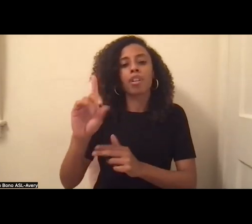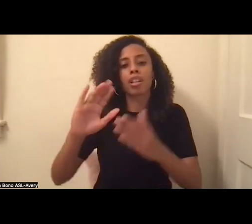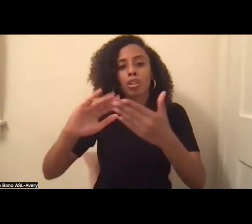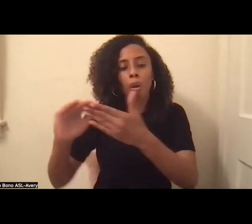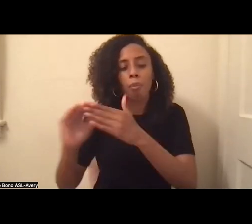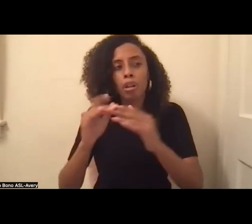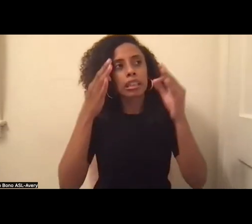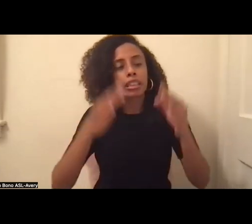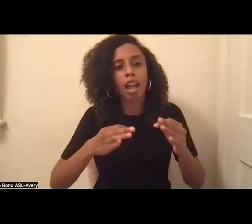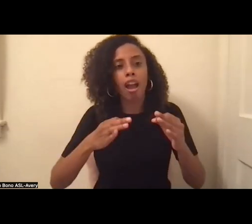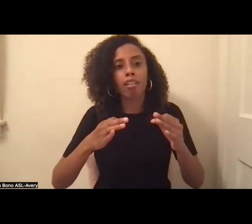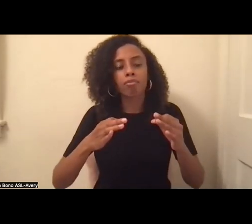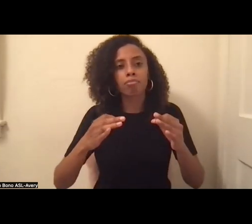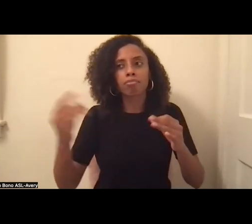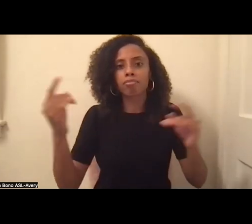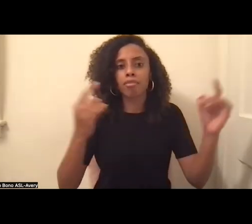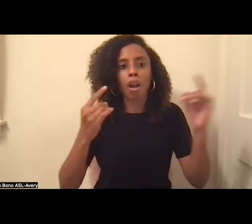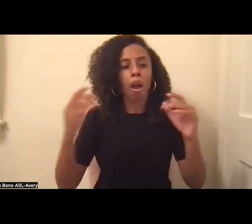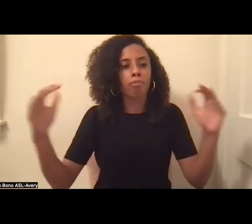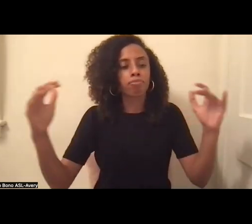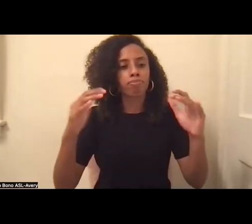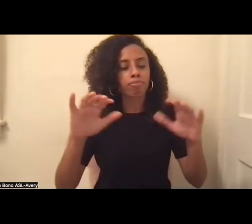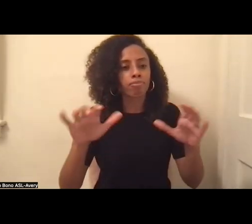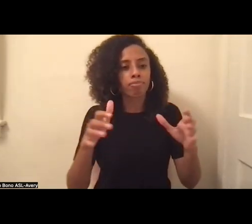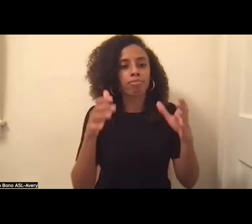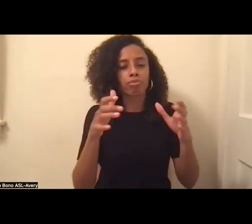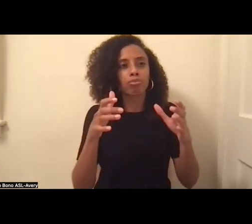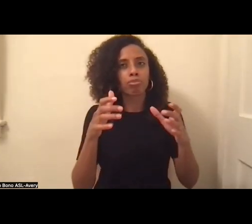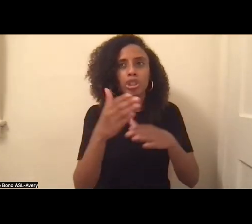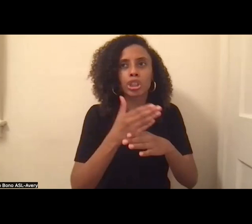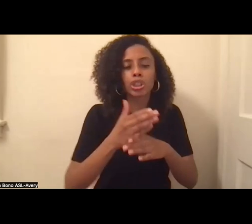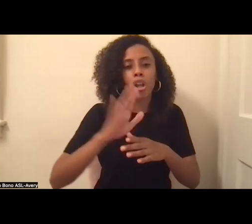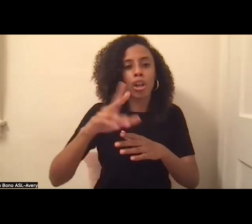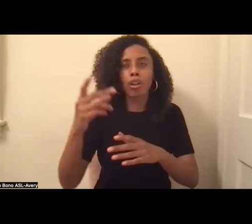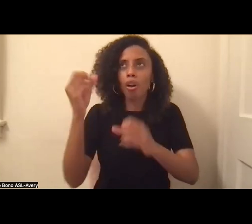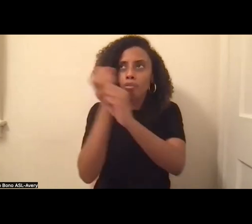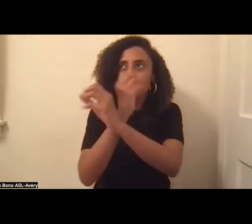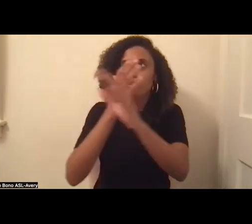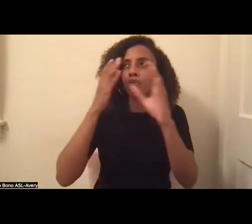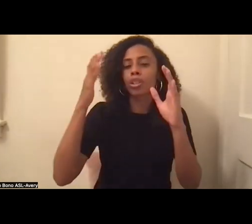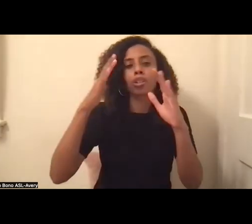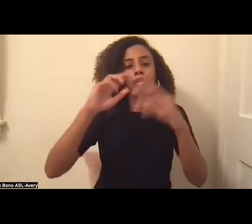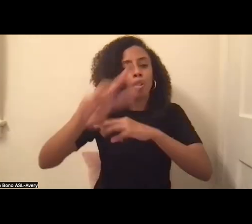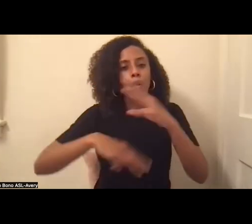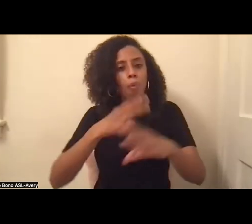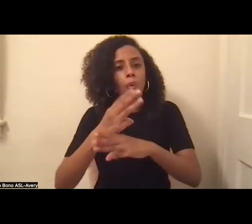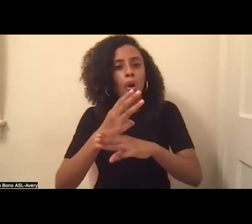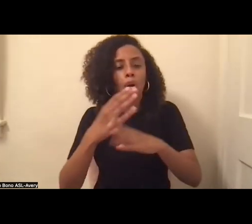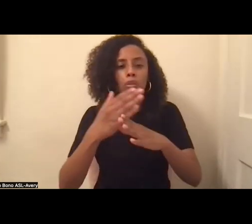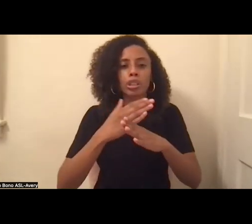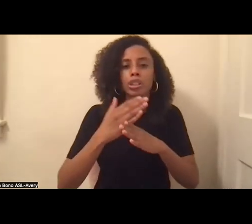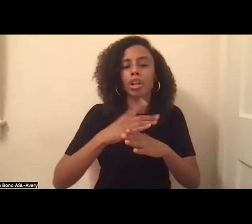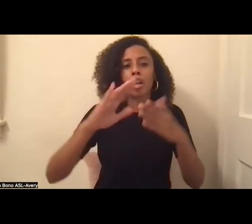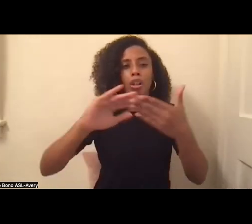people who share your vision for the world and building a community together that reflects that